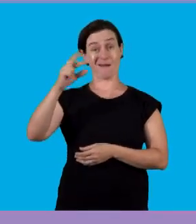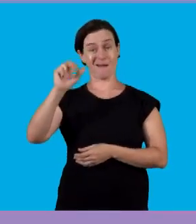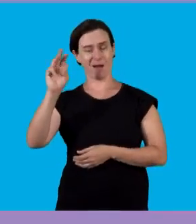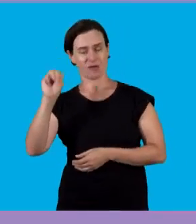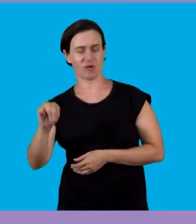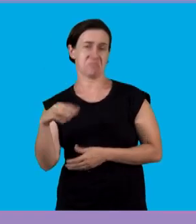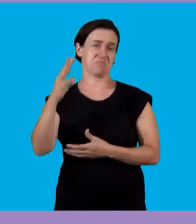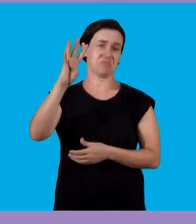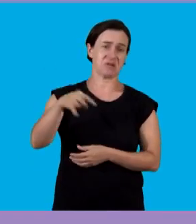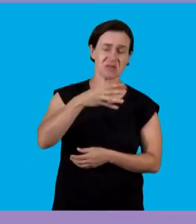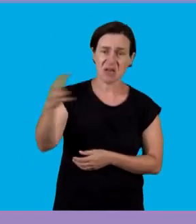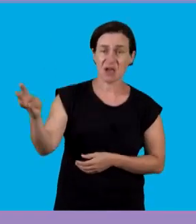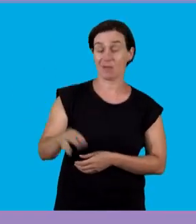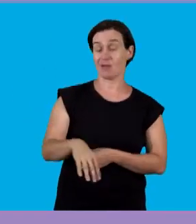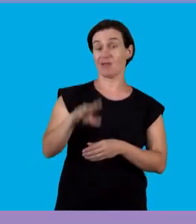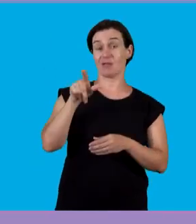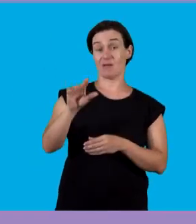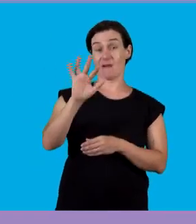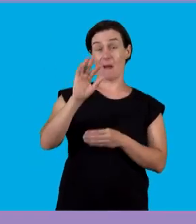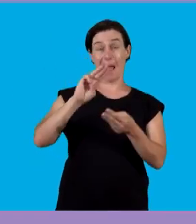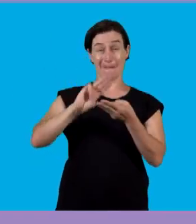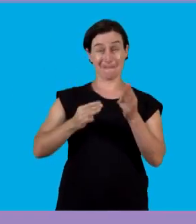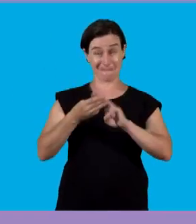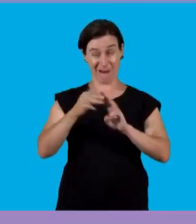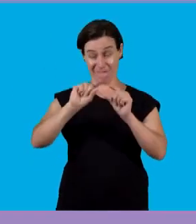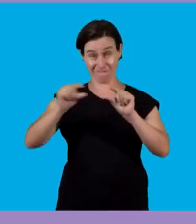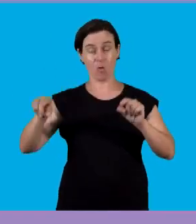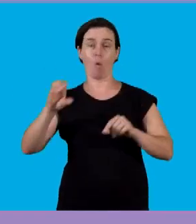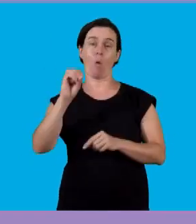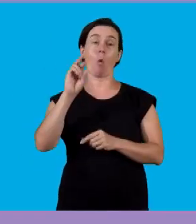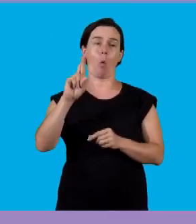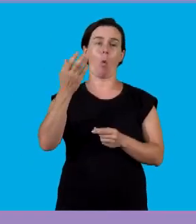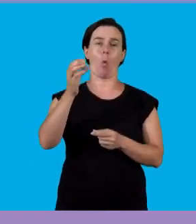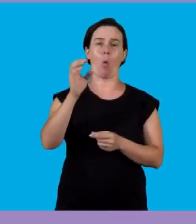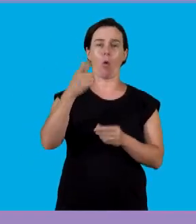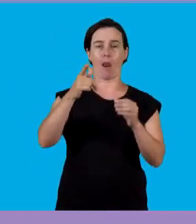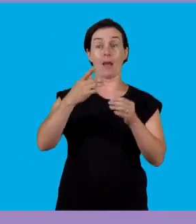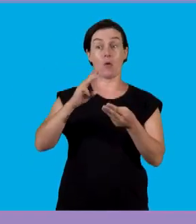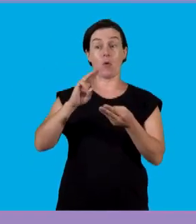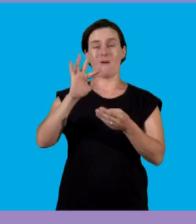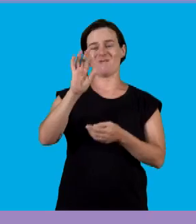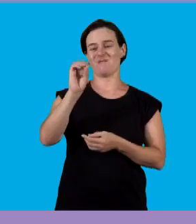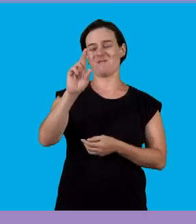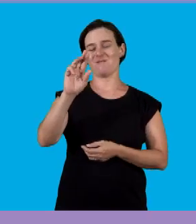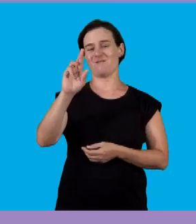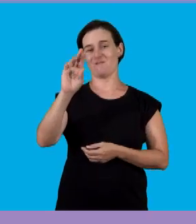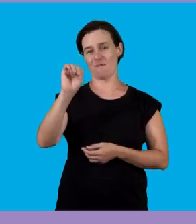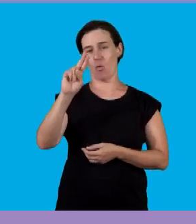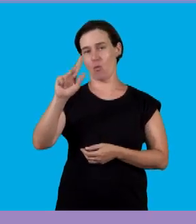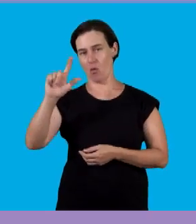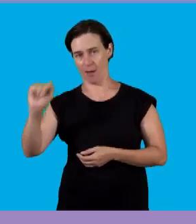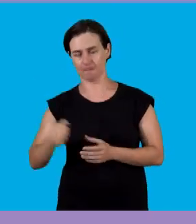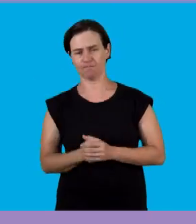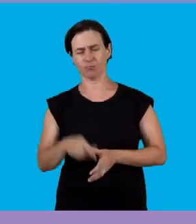in tables, by formulae, and by equations. So let's look at our concept